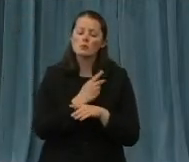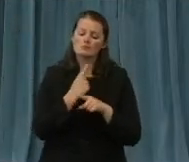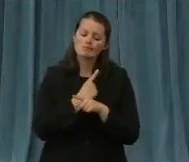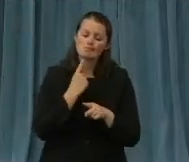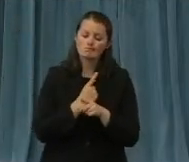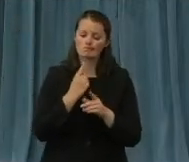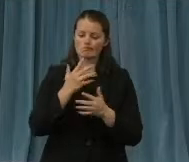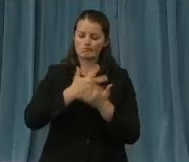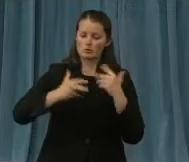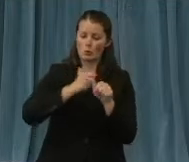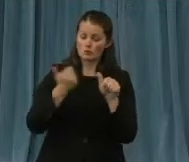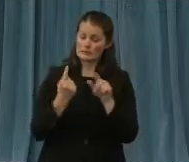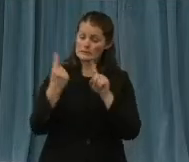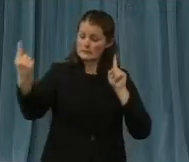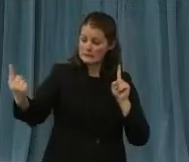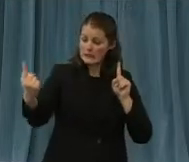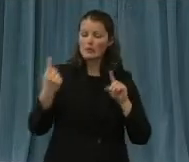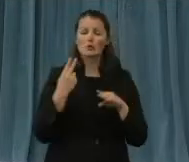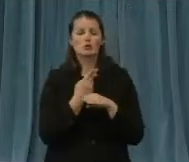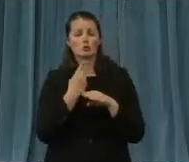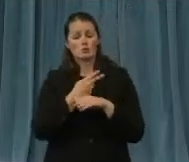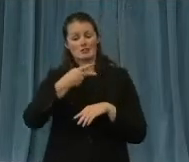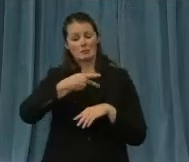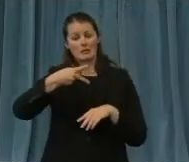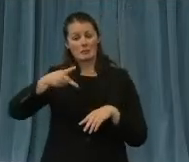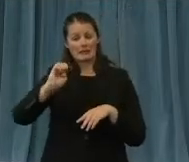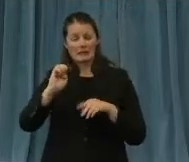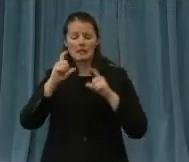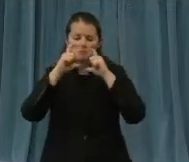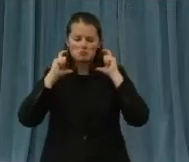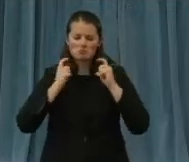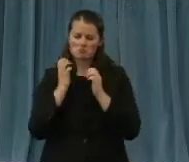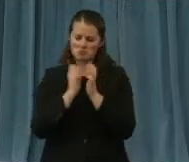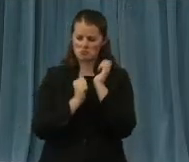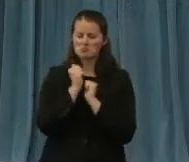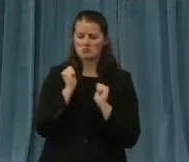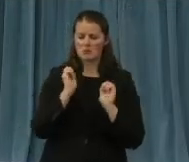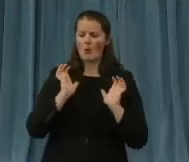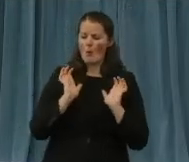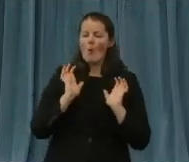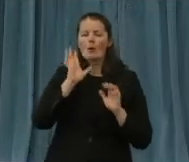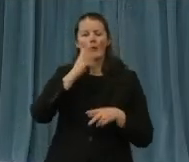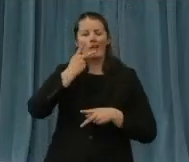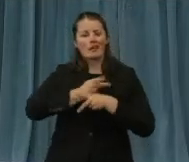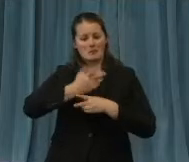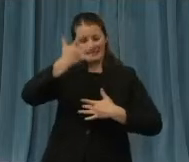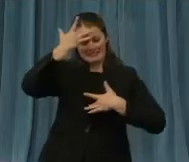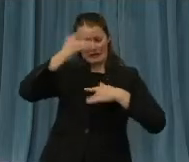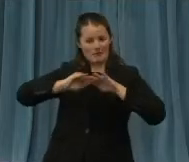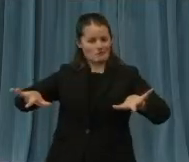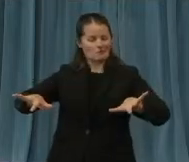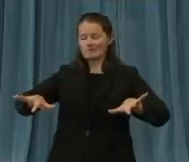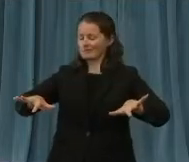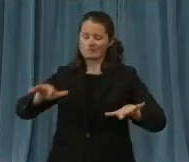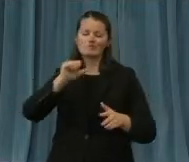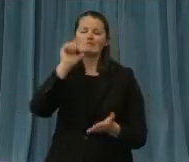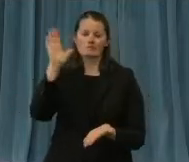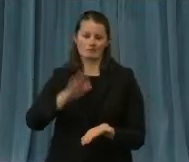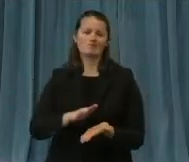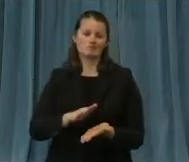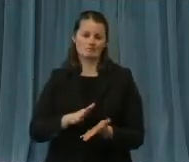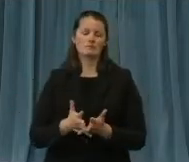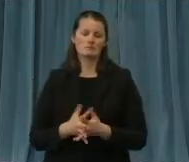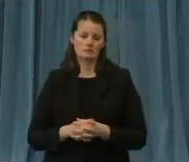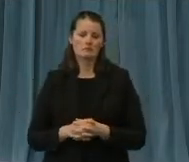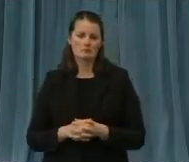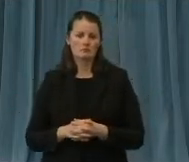The next slide shows, as the governor stated, some of the models we were referencing more early on in the pandemic. This is